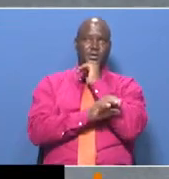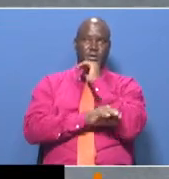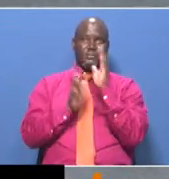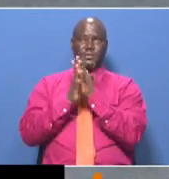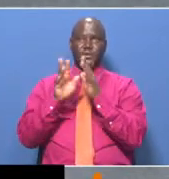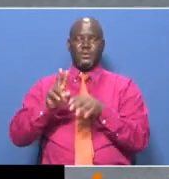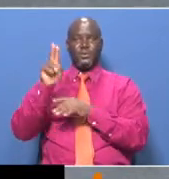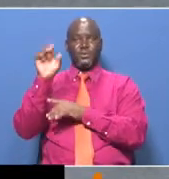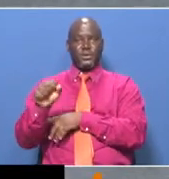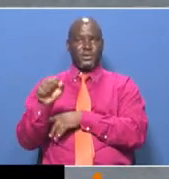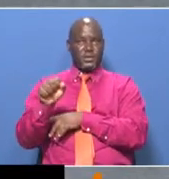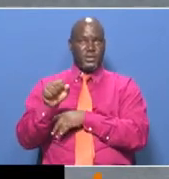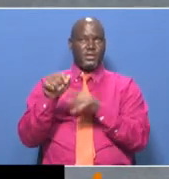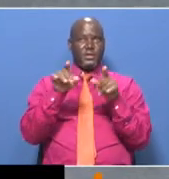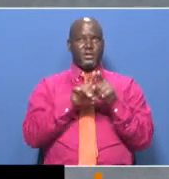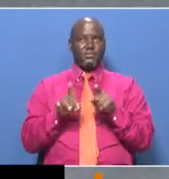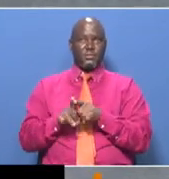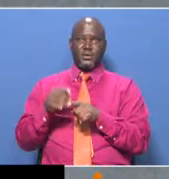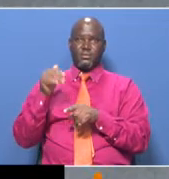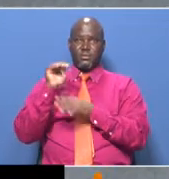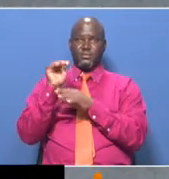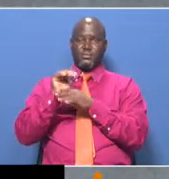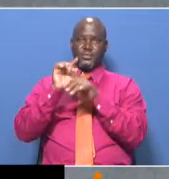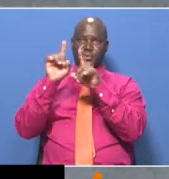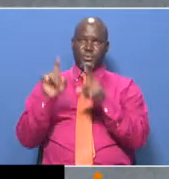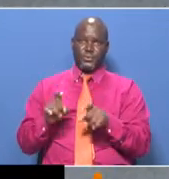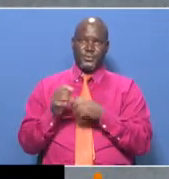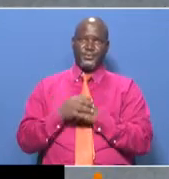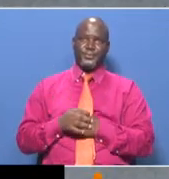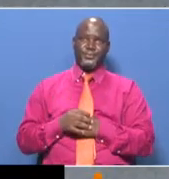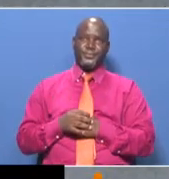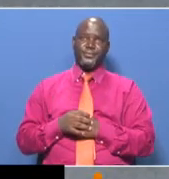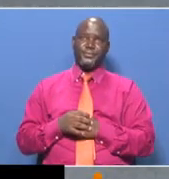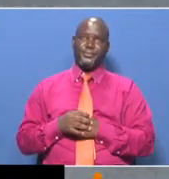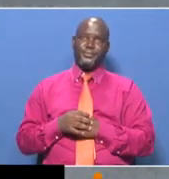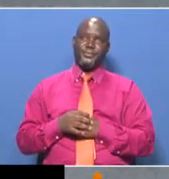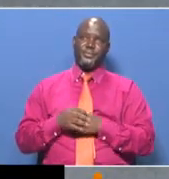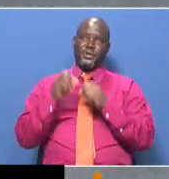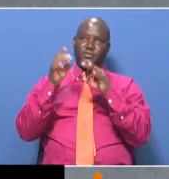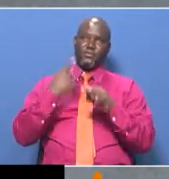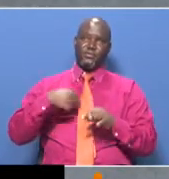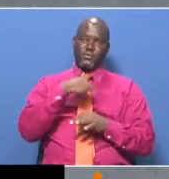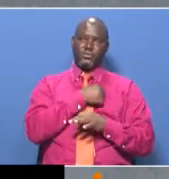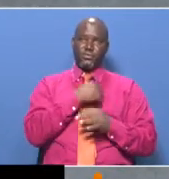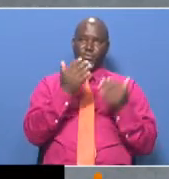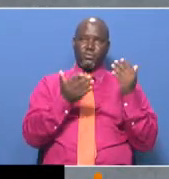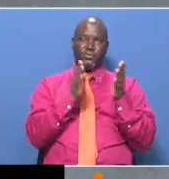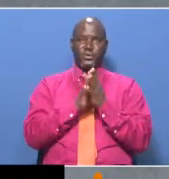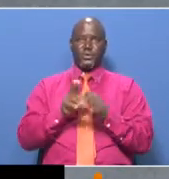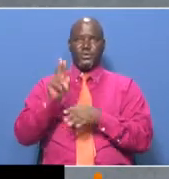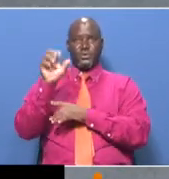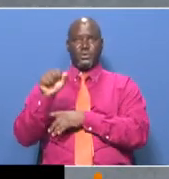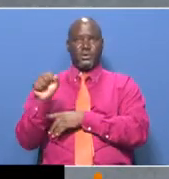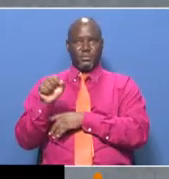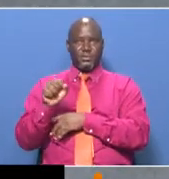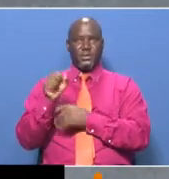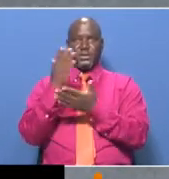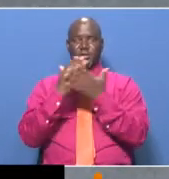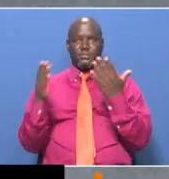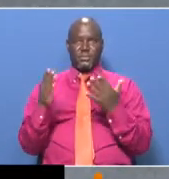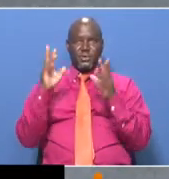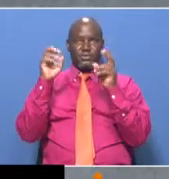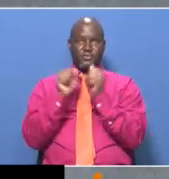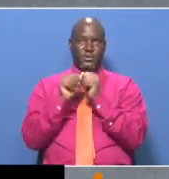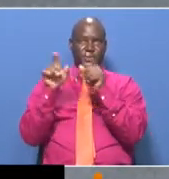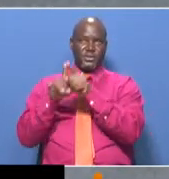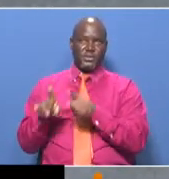United States, and I ask you this. If we are being compared to the United States in certain matters